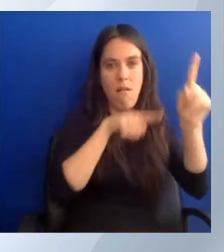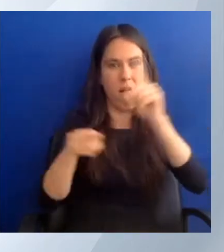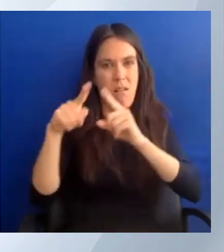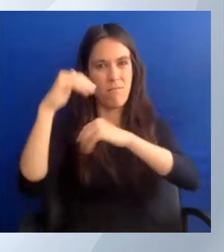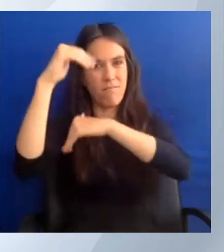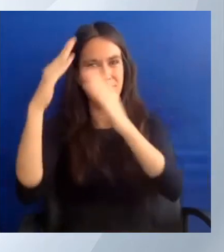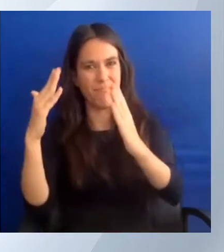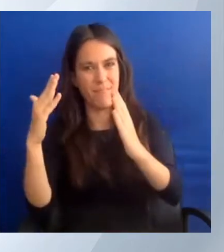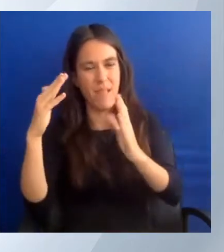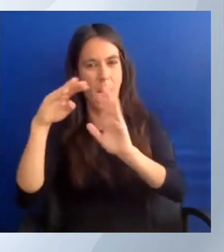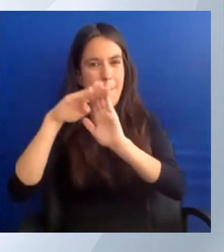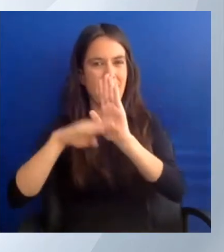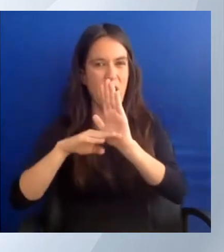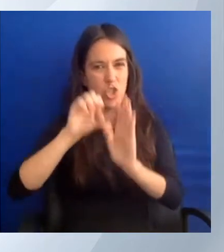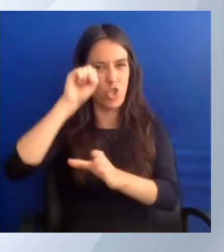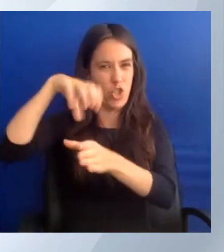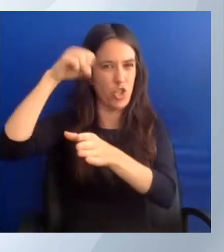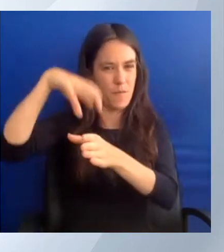is running.